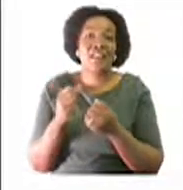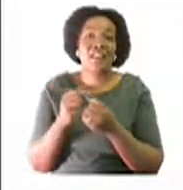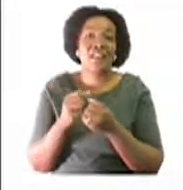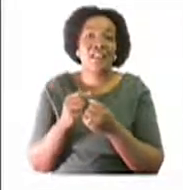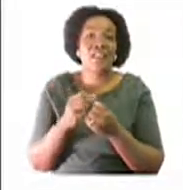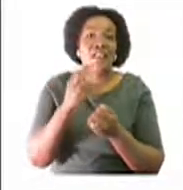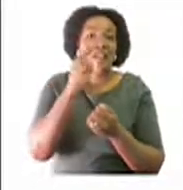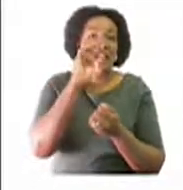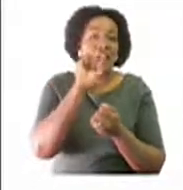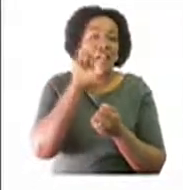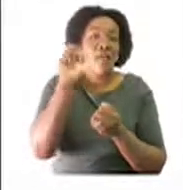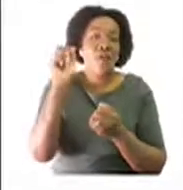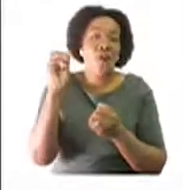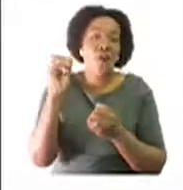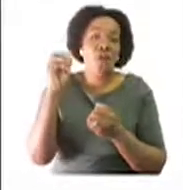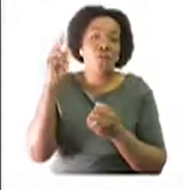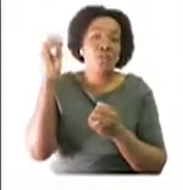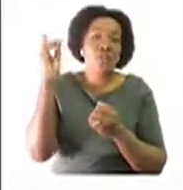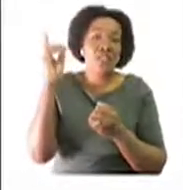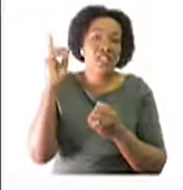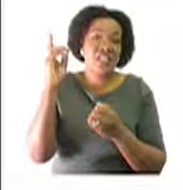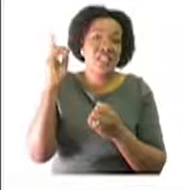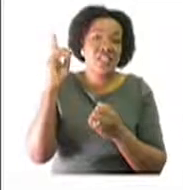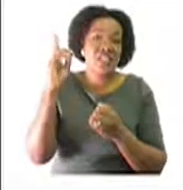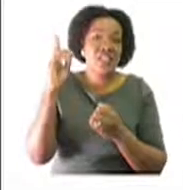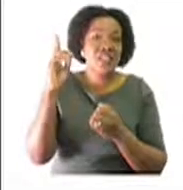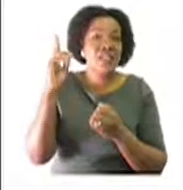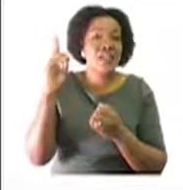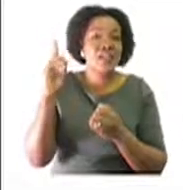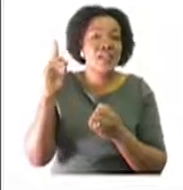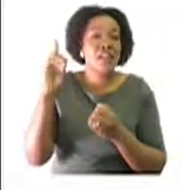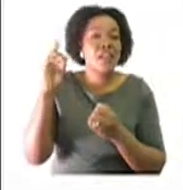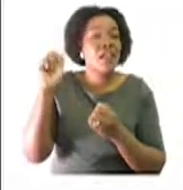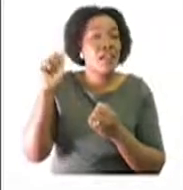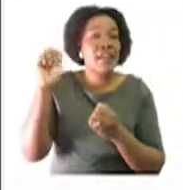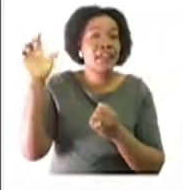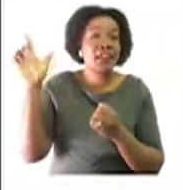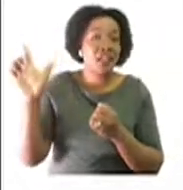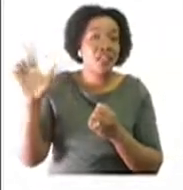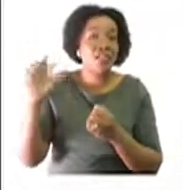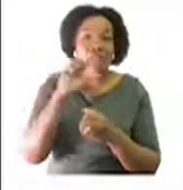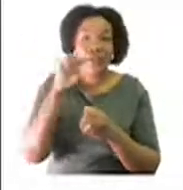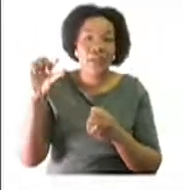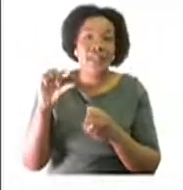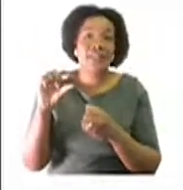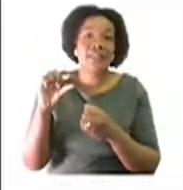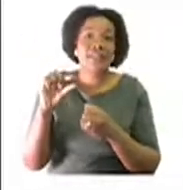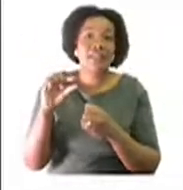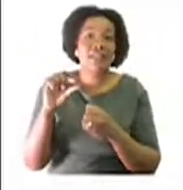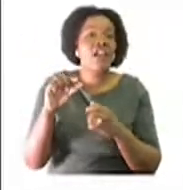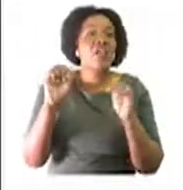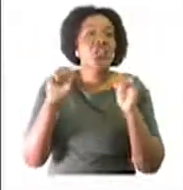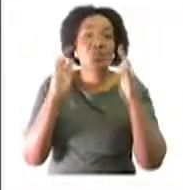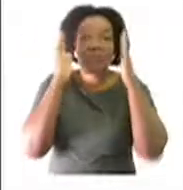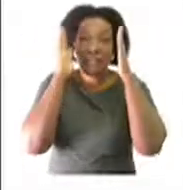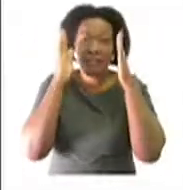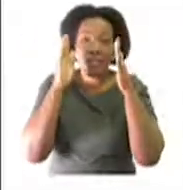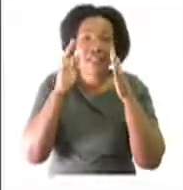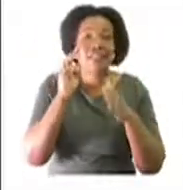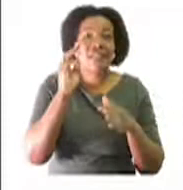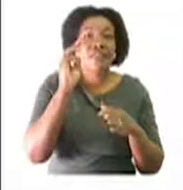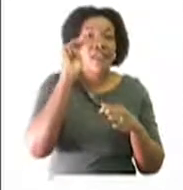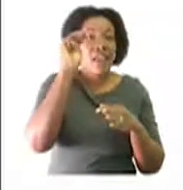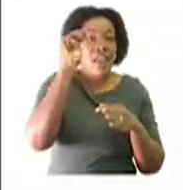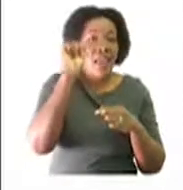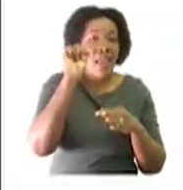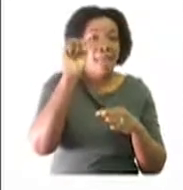model words, and the model words we'll be focusing on will be can, may, and must. Let us quickly